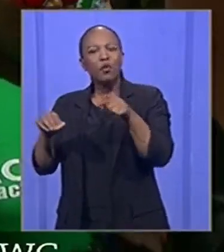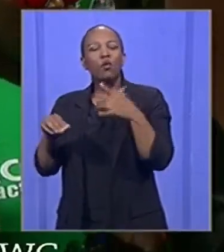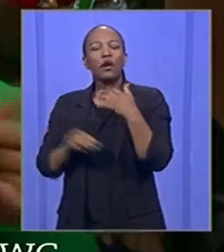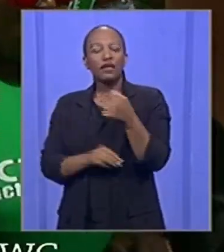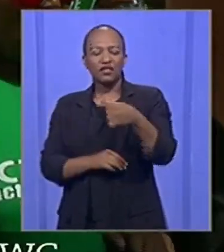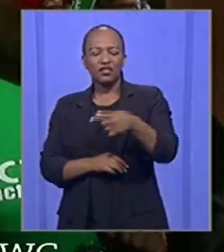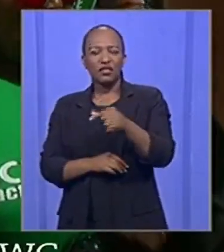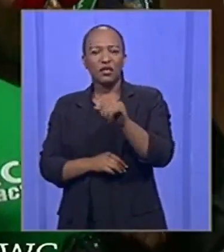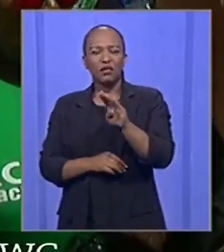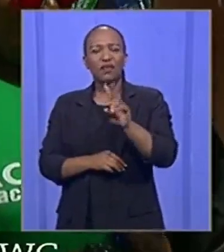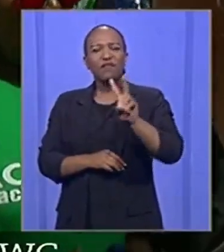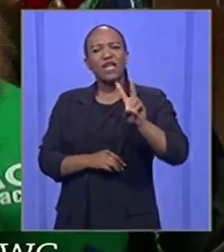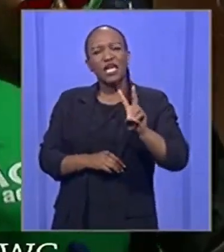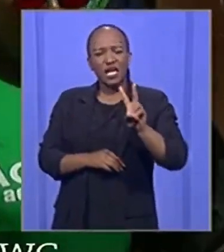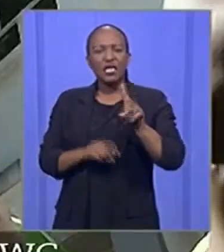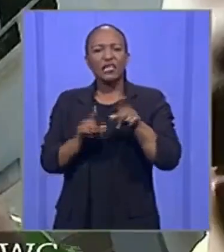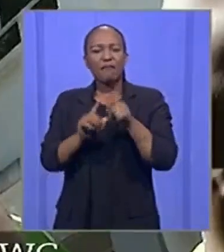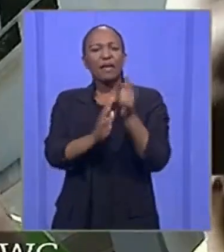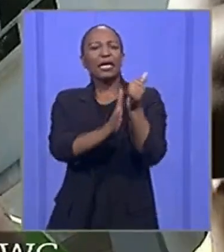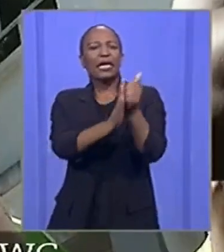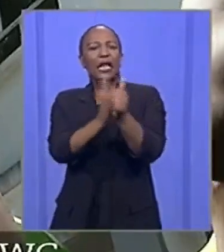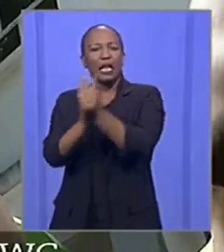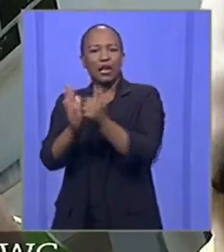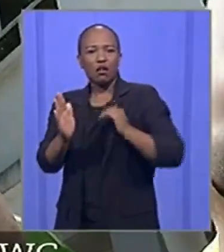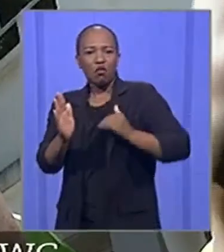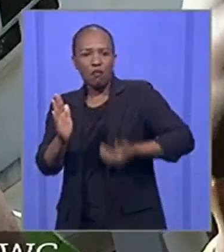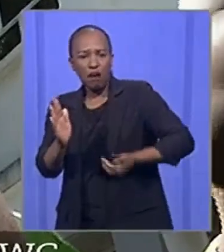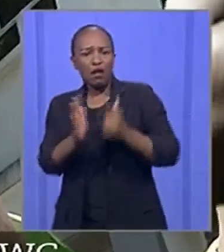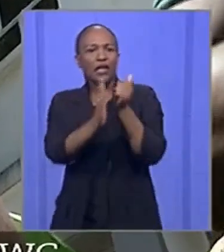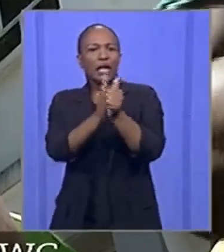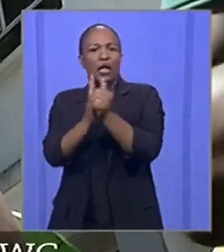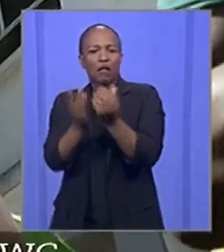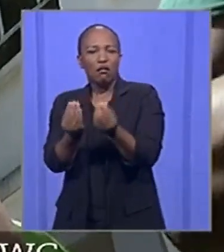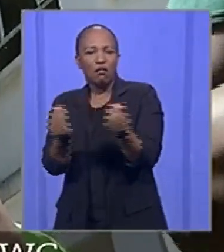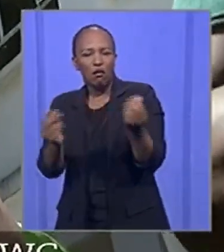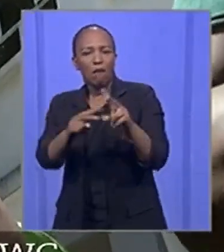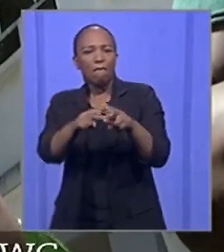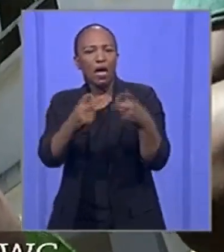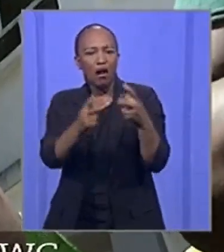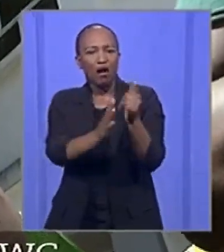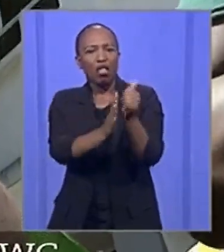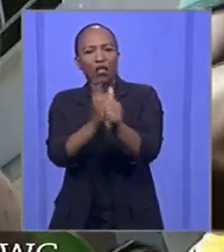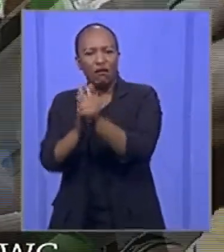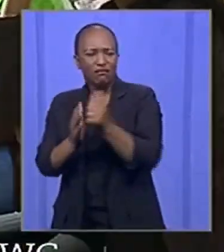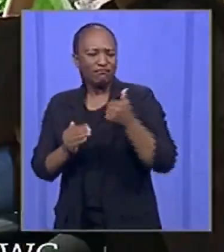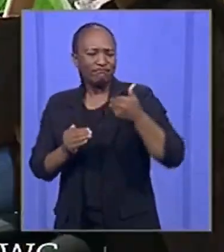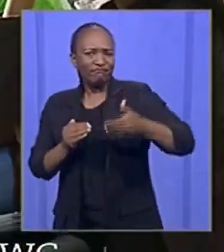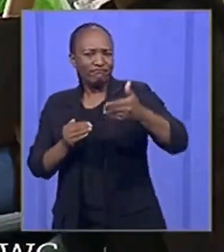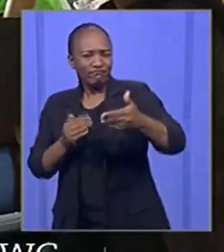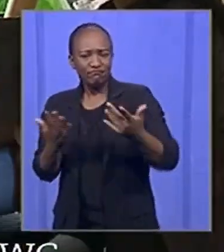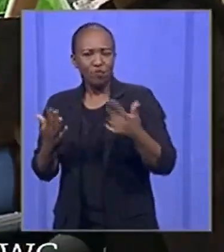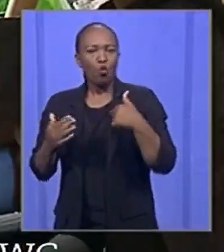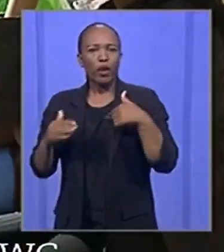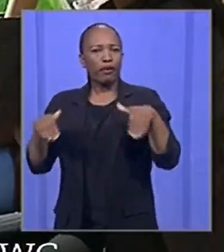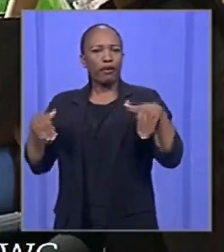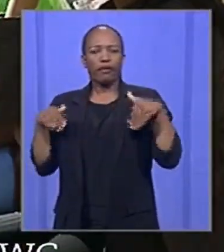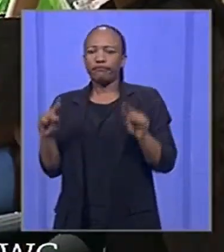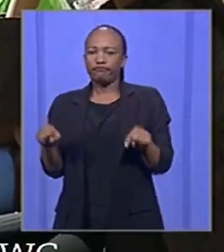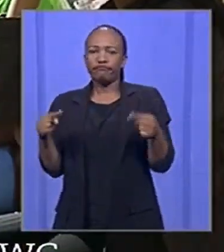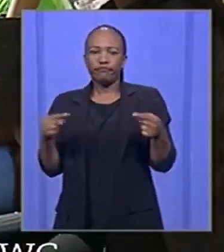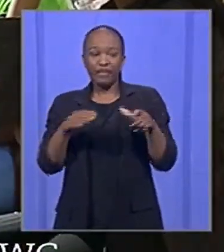femicide, not when somebody is murdered and somebody is raped every couple of minutes in this country. We, as